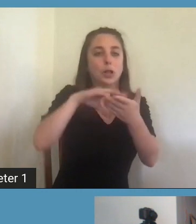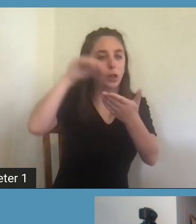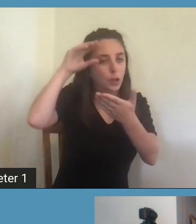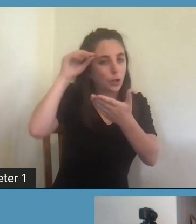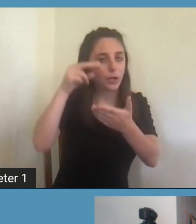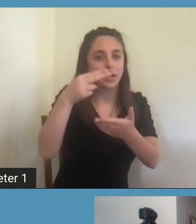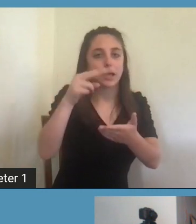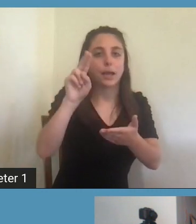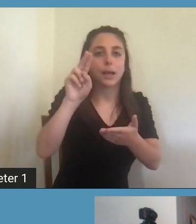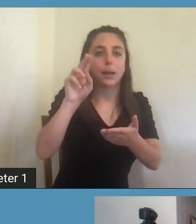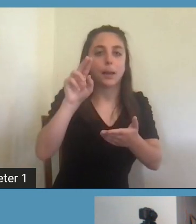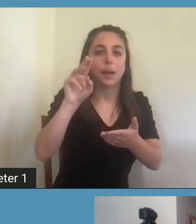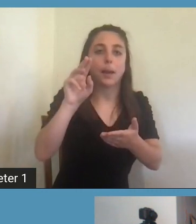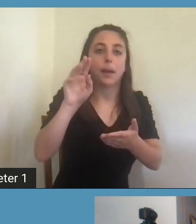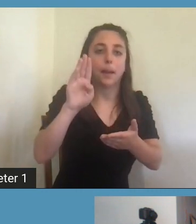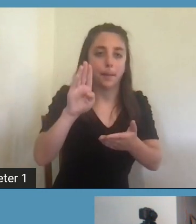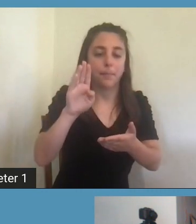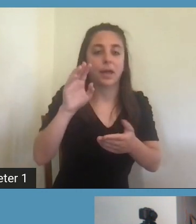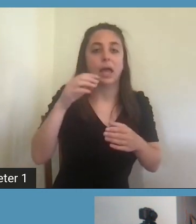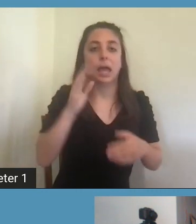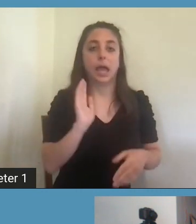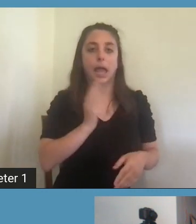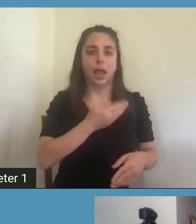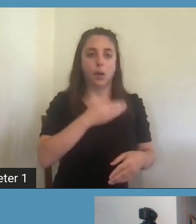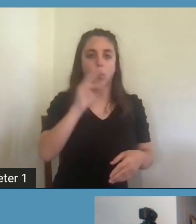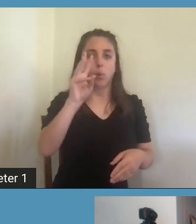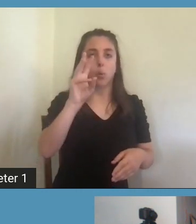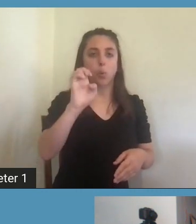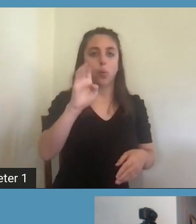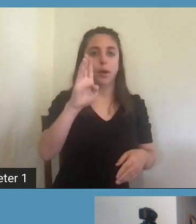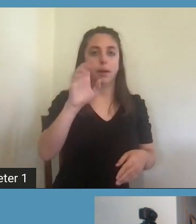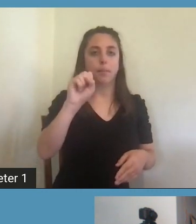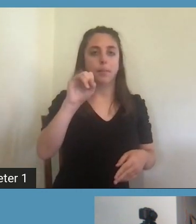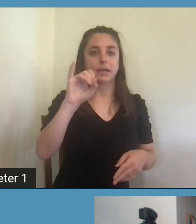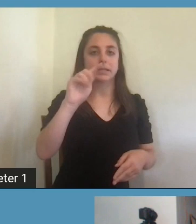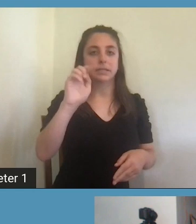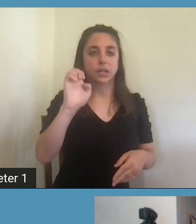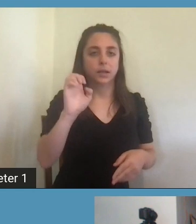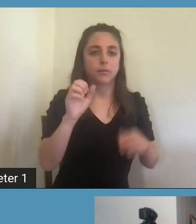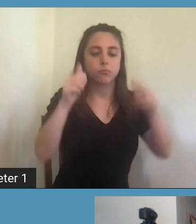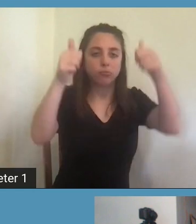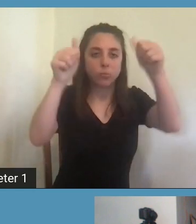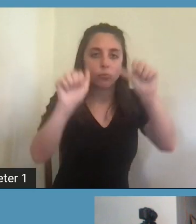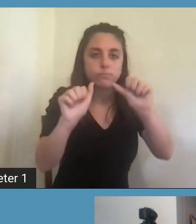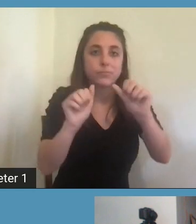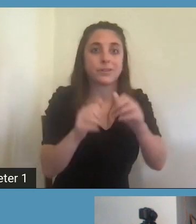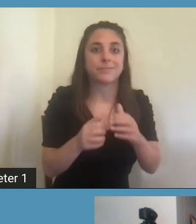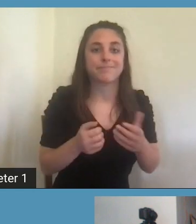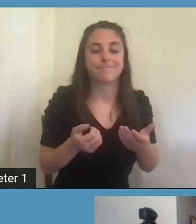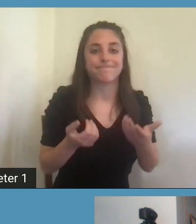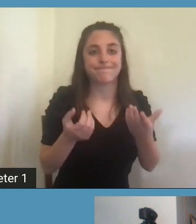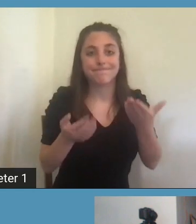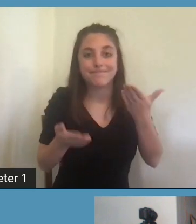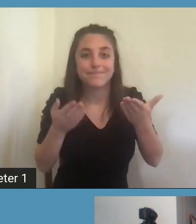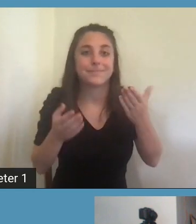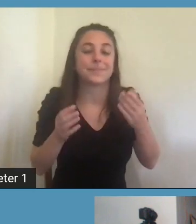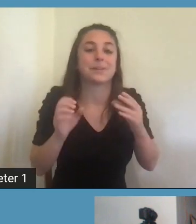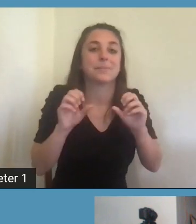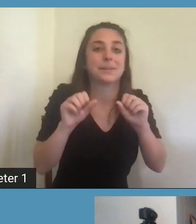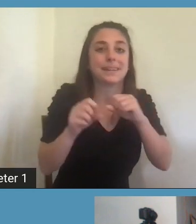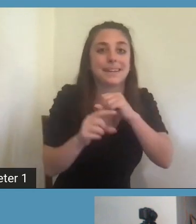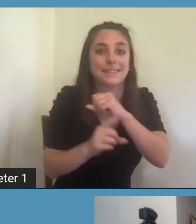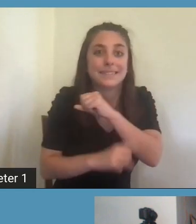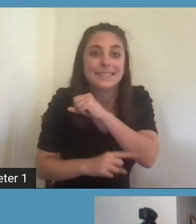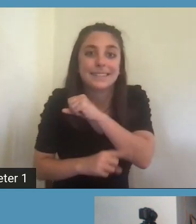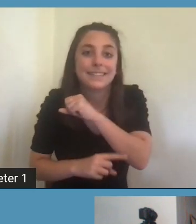we can, I can maybe entice you to help answer some of those questions. But